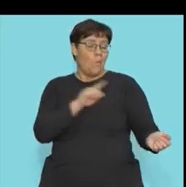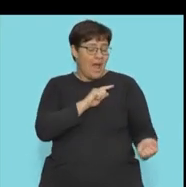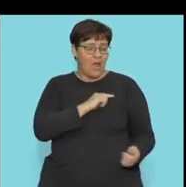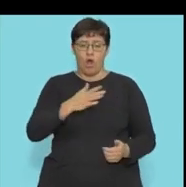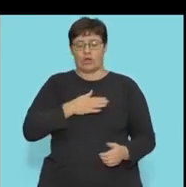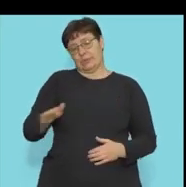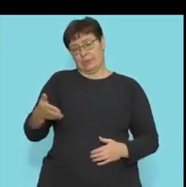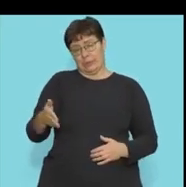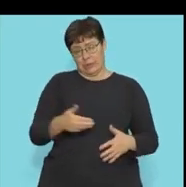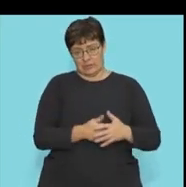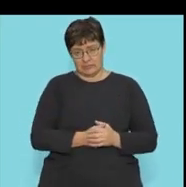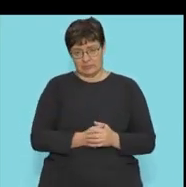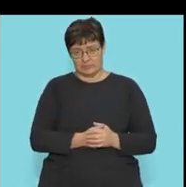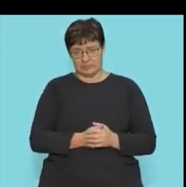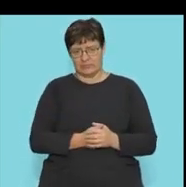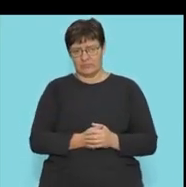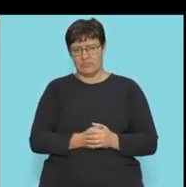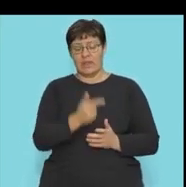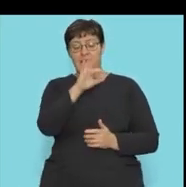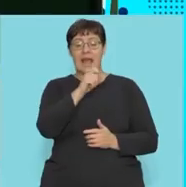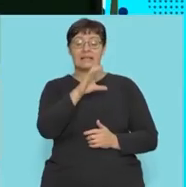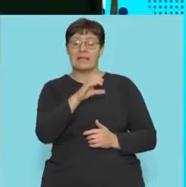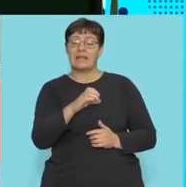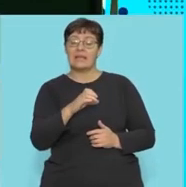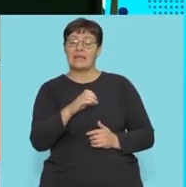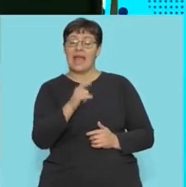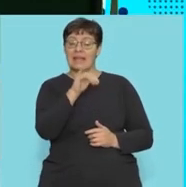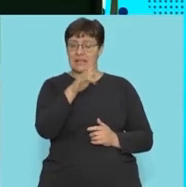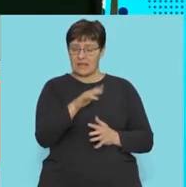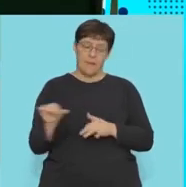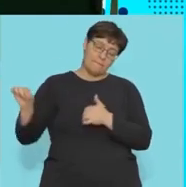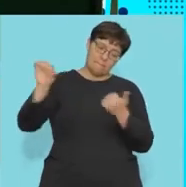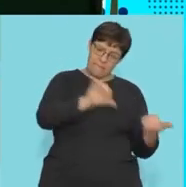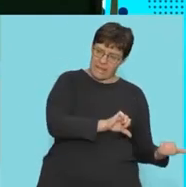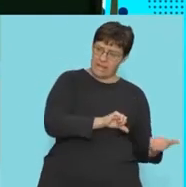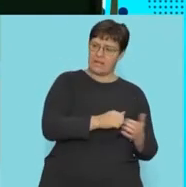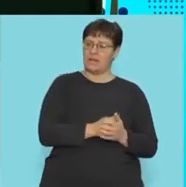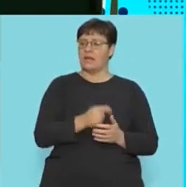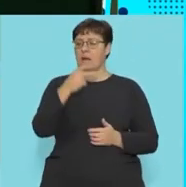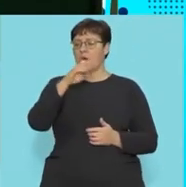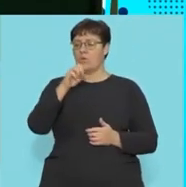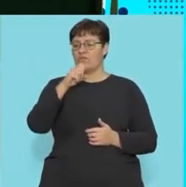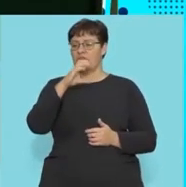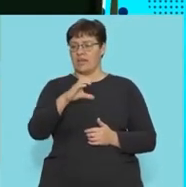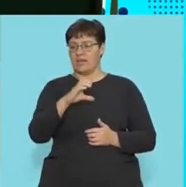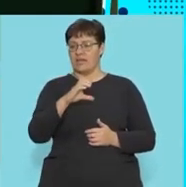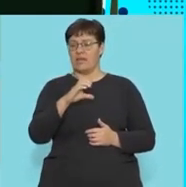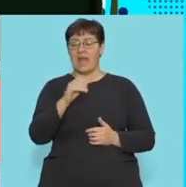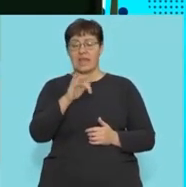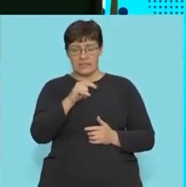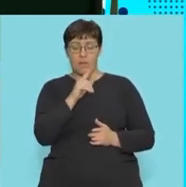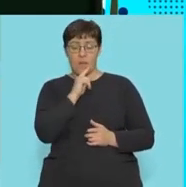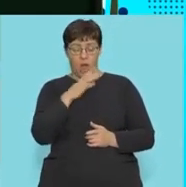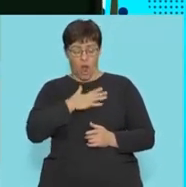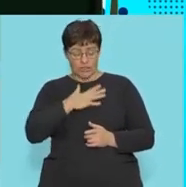oxygen. Okay, the lactic acid can be converted back into pyruvic acid when the muscles